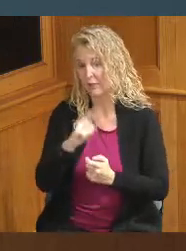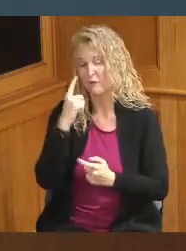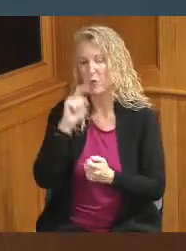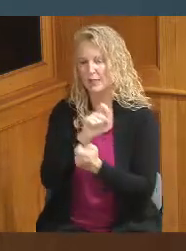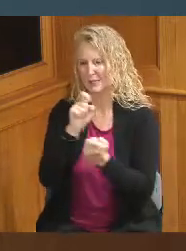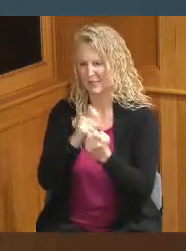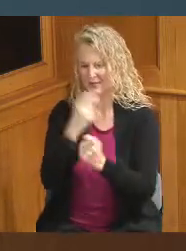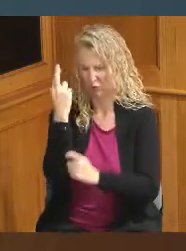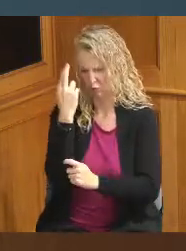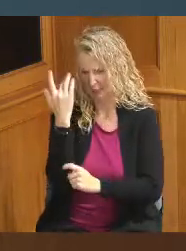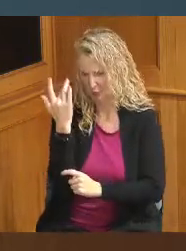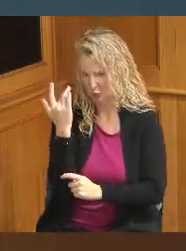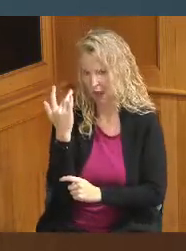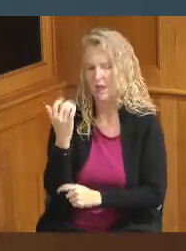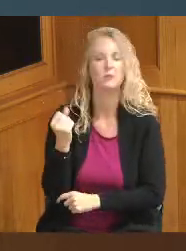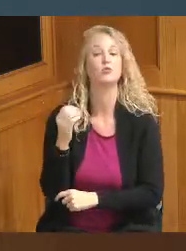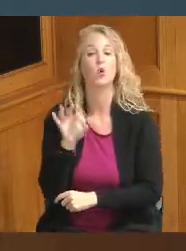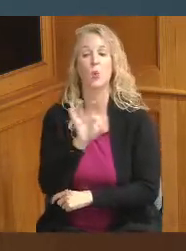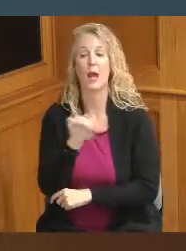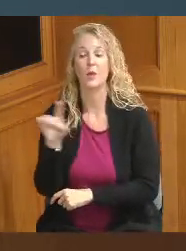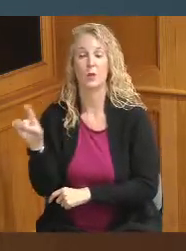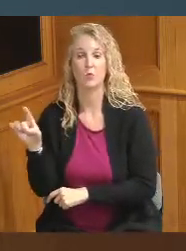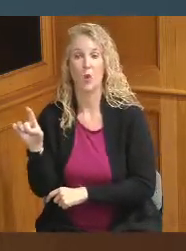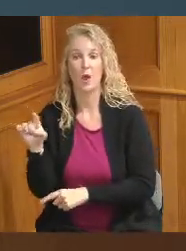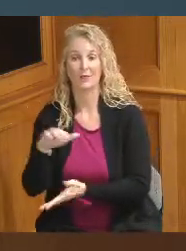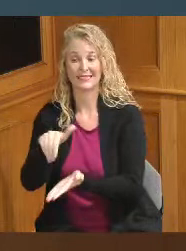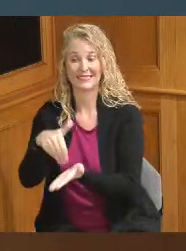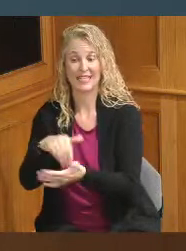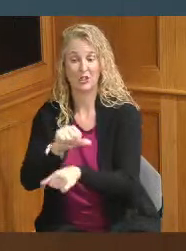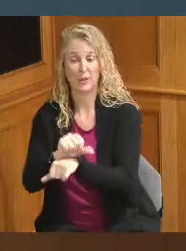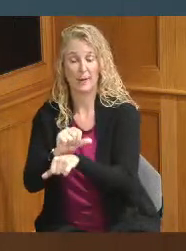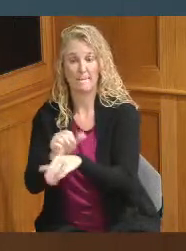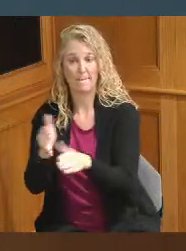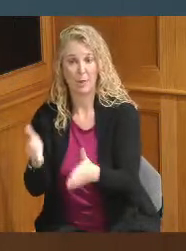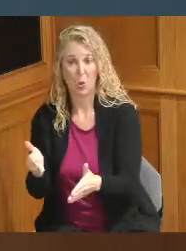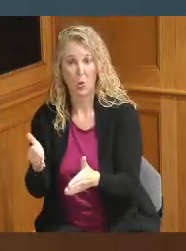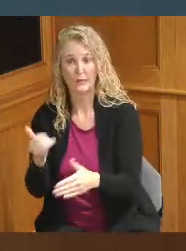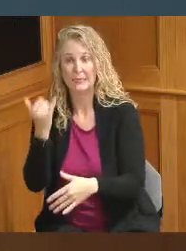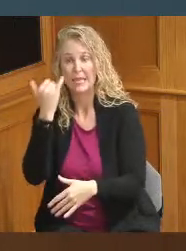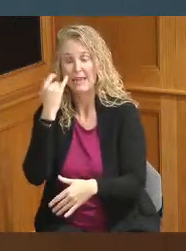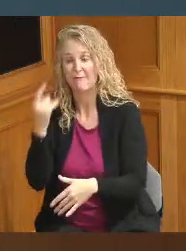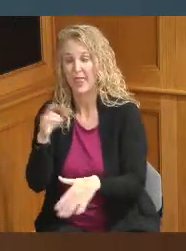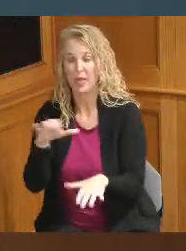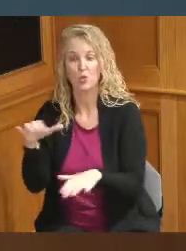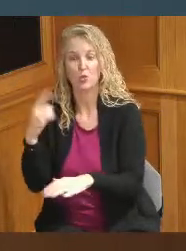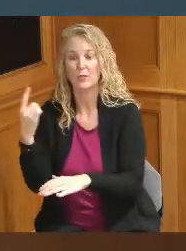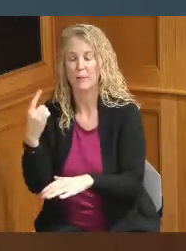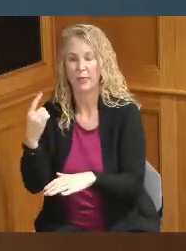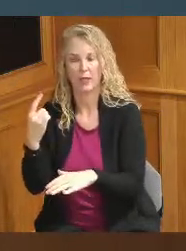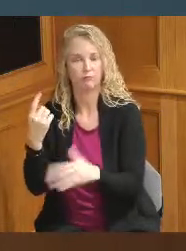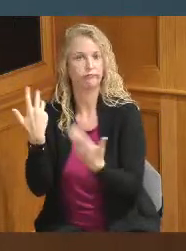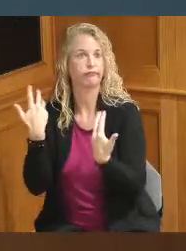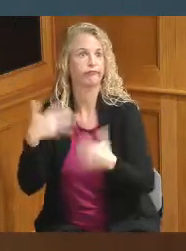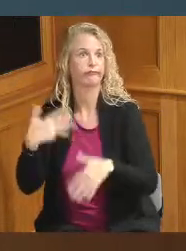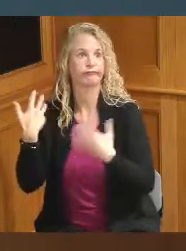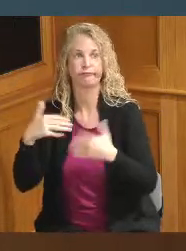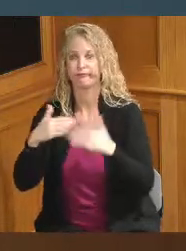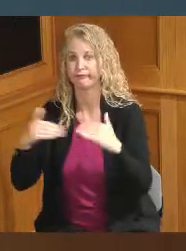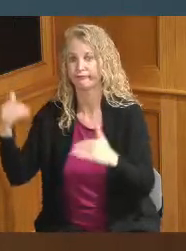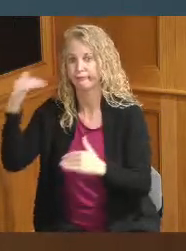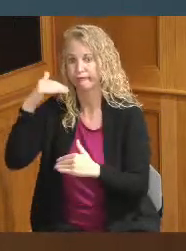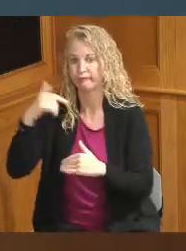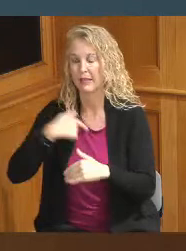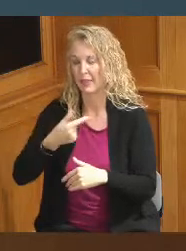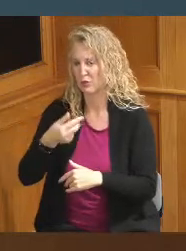criteria. So the 911 center employees, they go over and beyond. The reason I'm asking about the clarification, this